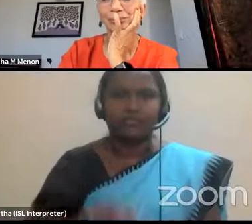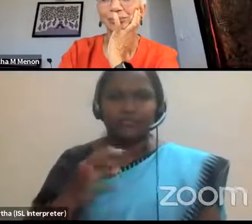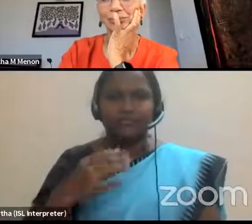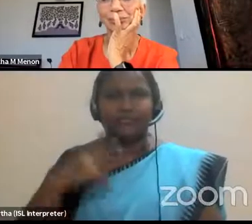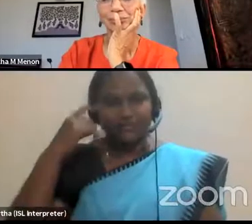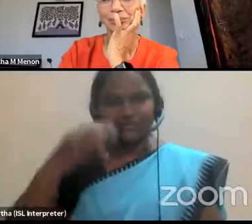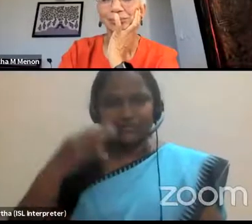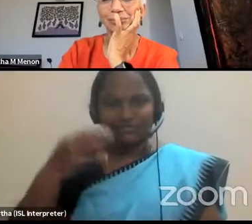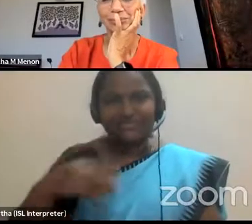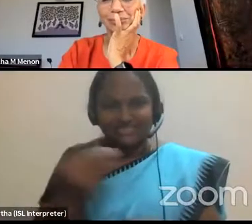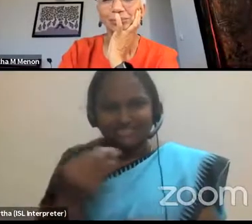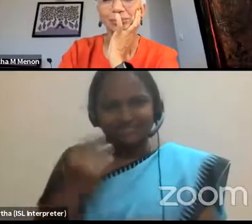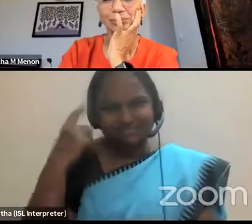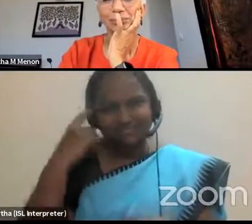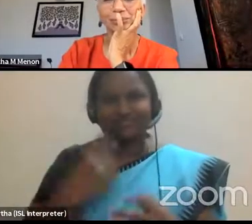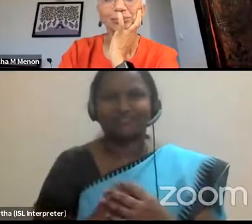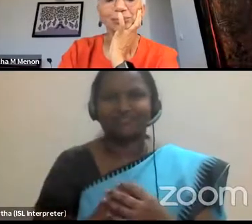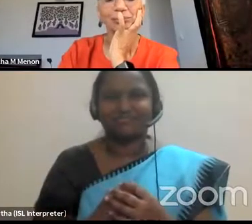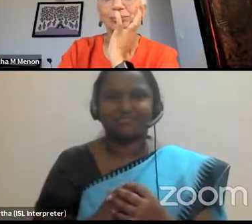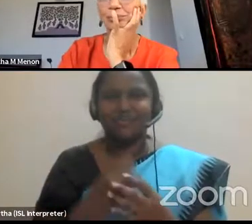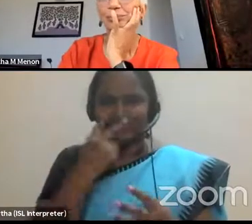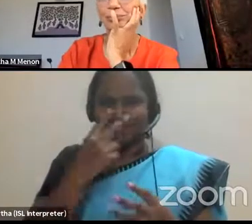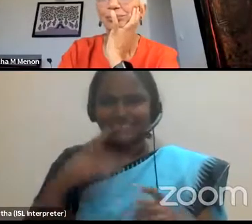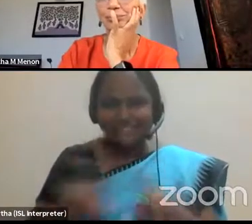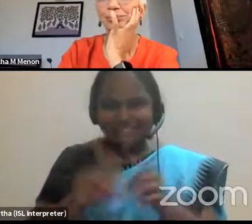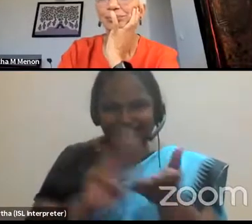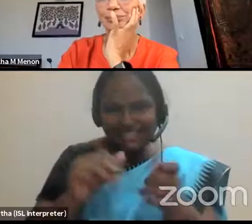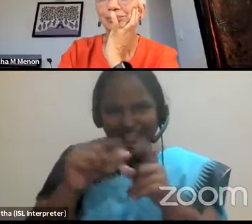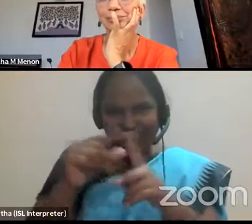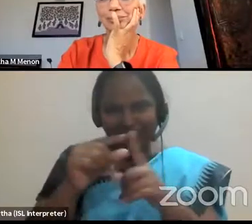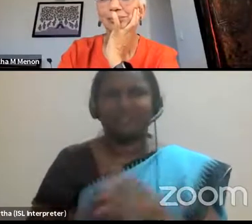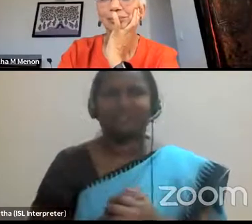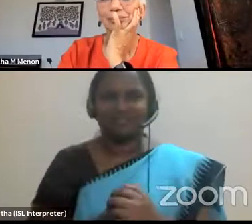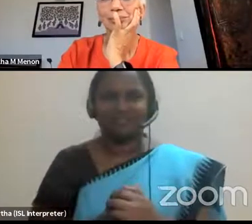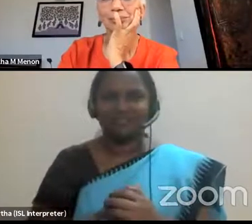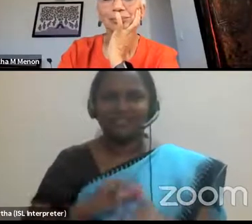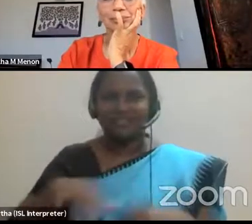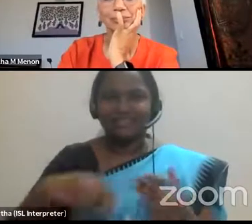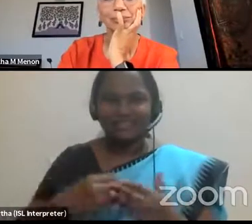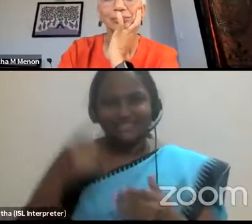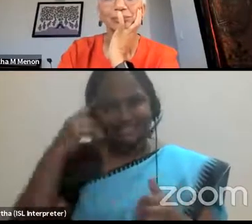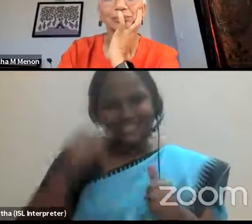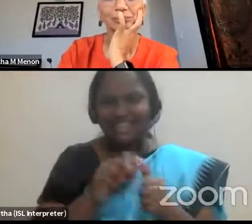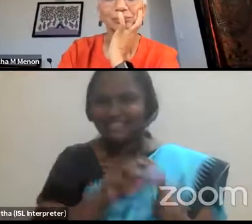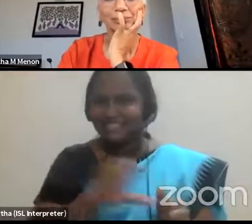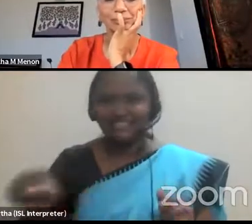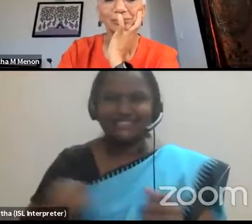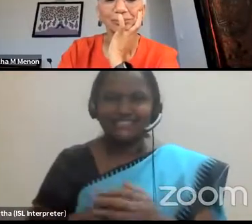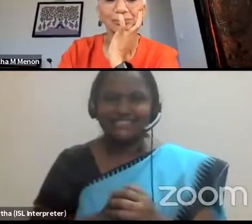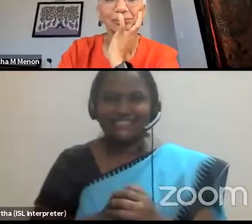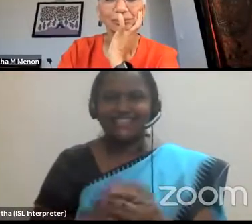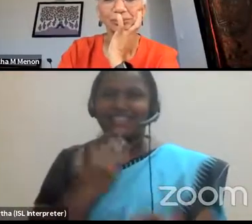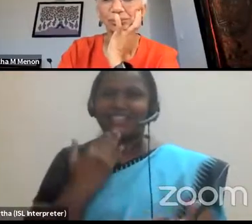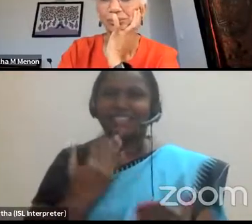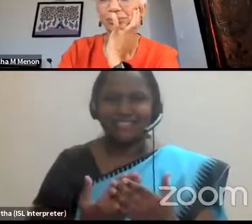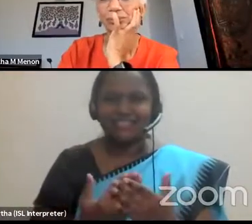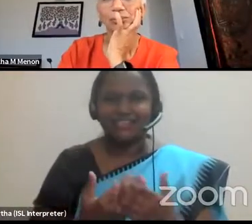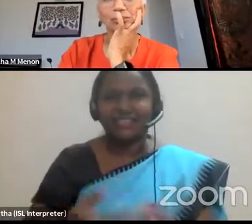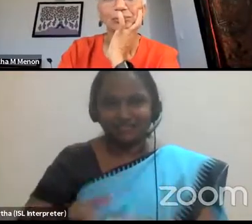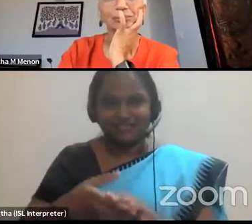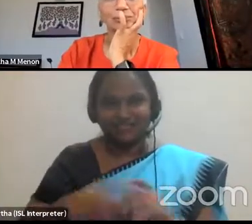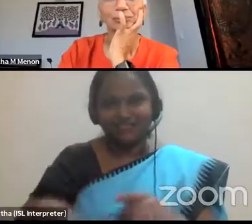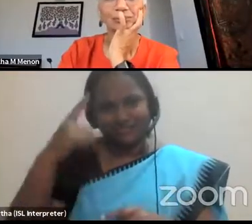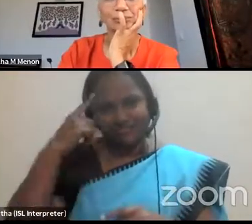in some sense, right? What MAP's going to look like. This is all thanks to Accenture. Thank you. And,